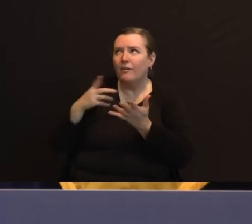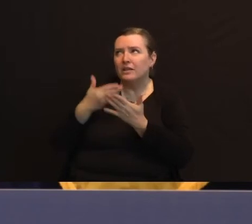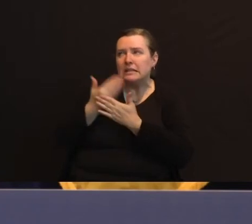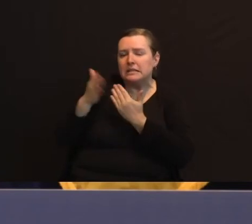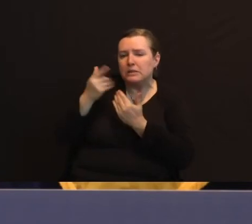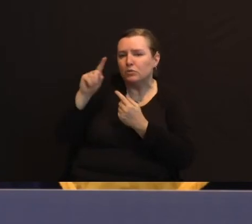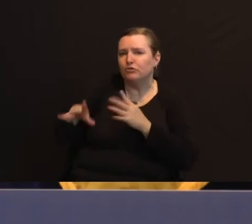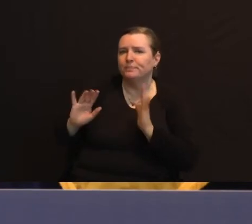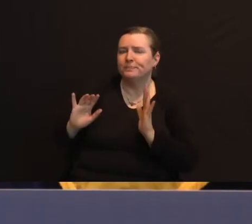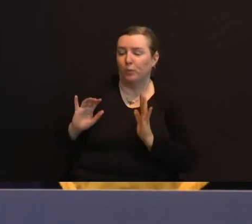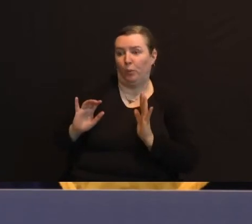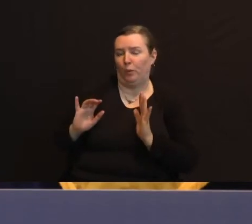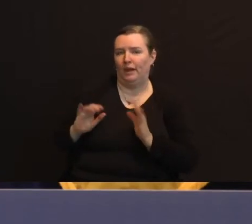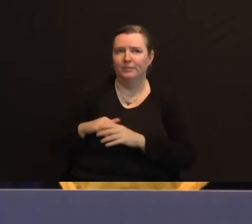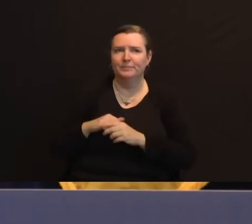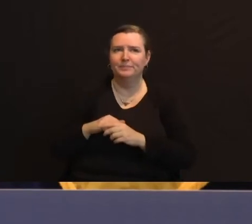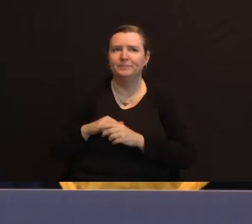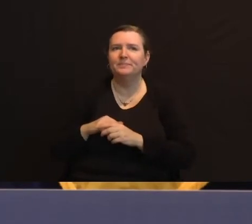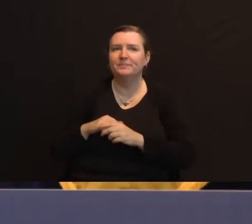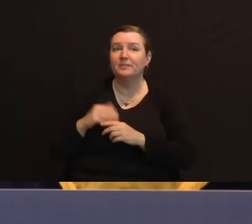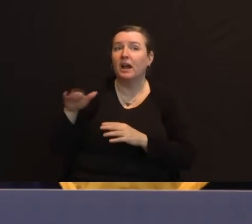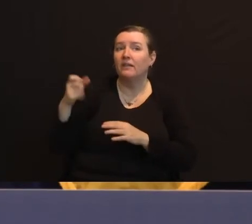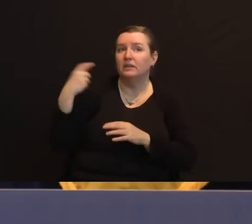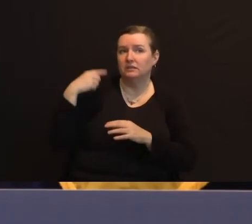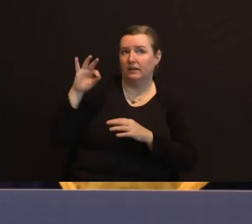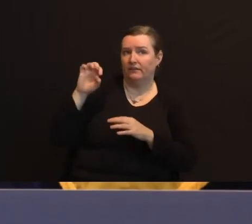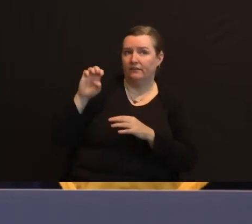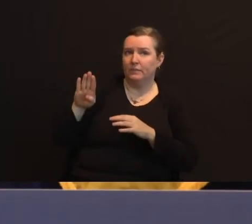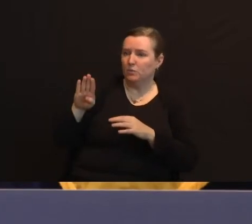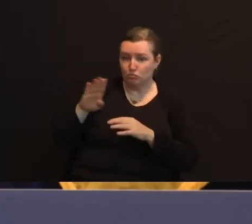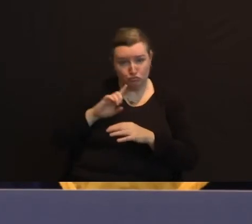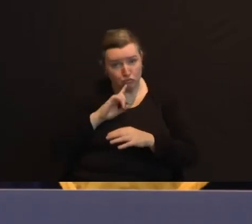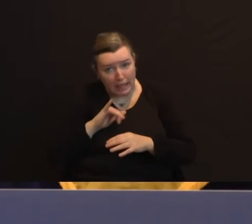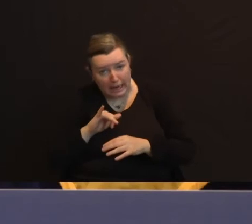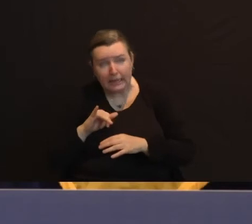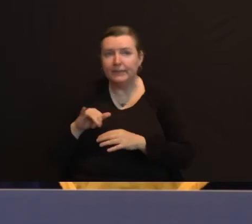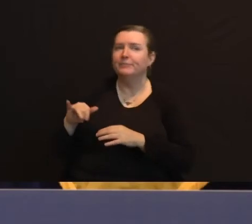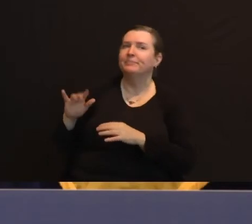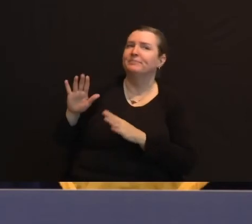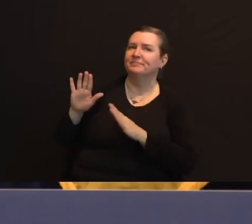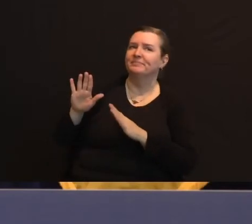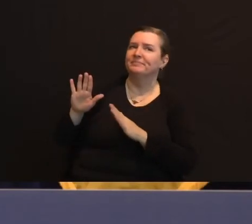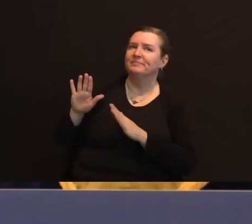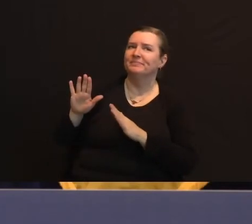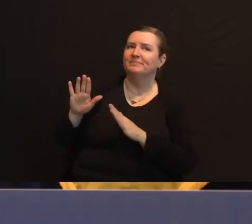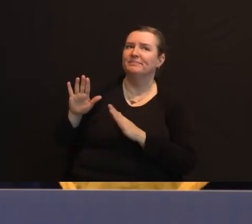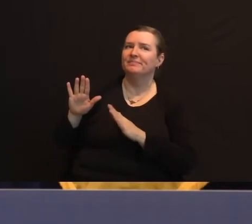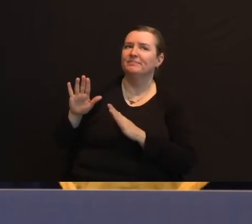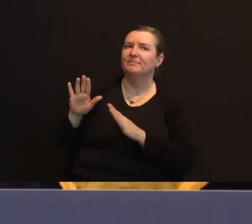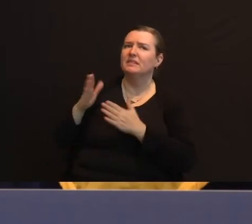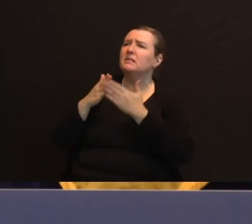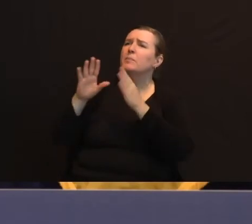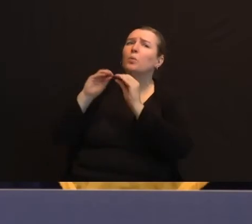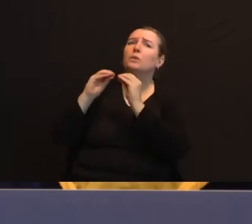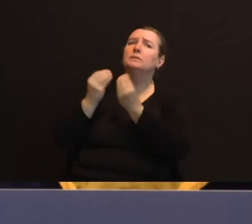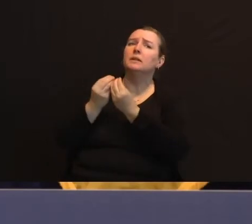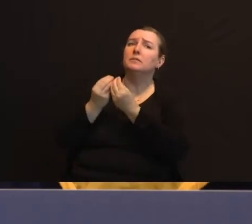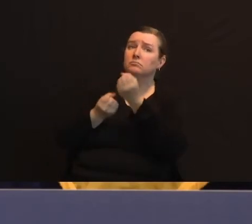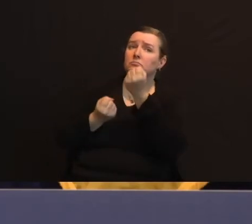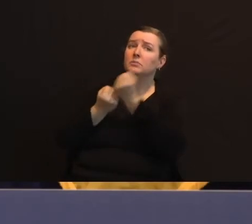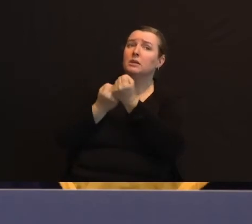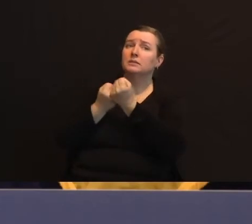in February, but in 2 or 3 months, party organizations are going to start backing candidates. Are you going to seek organizational lines for